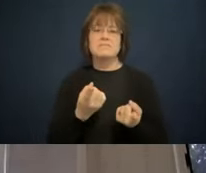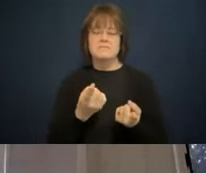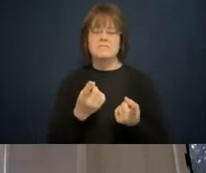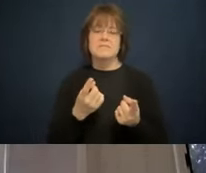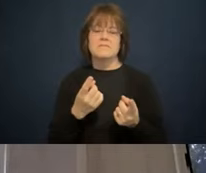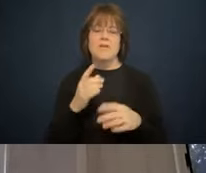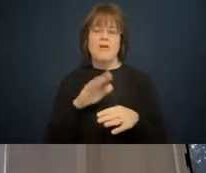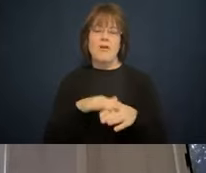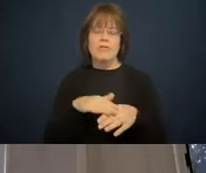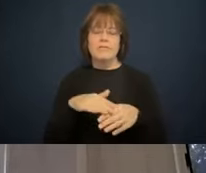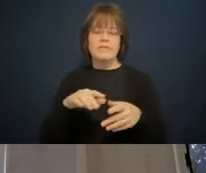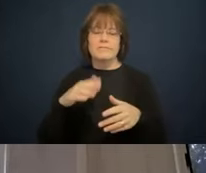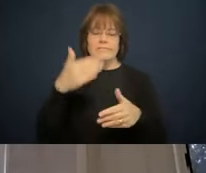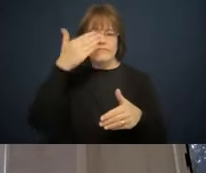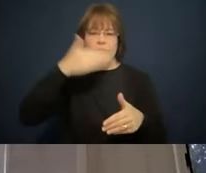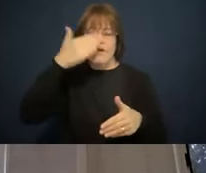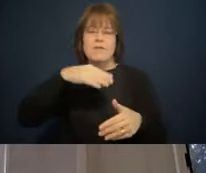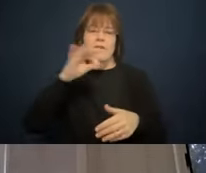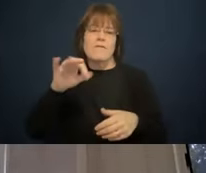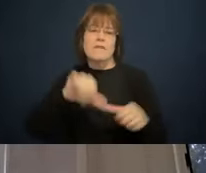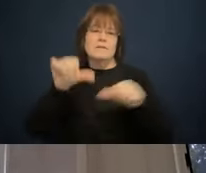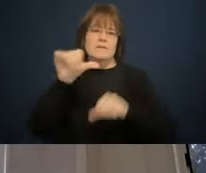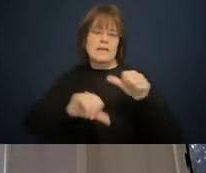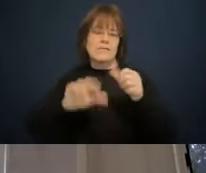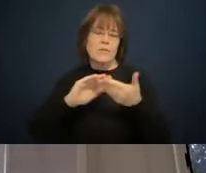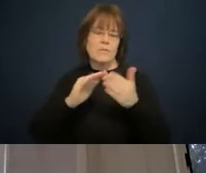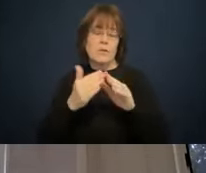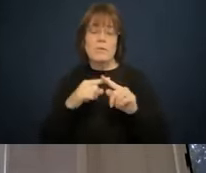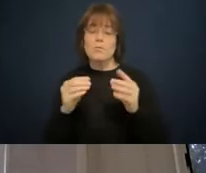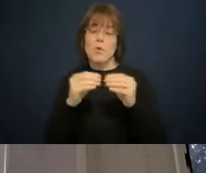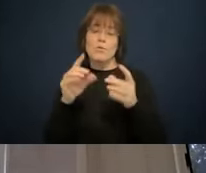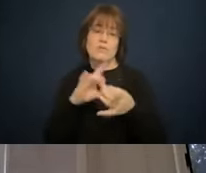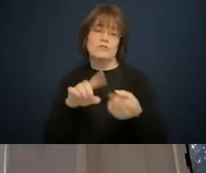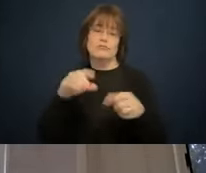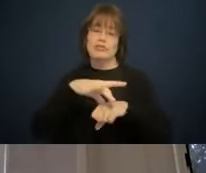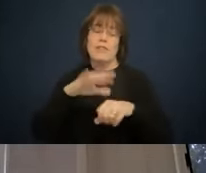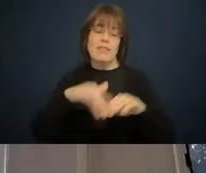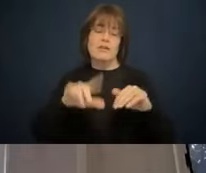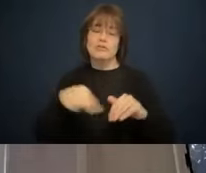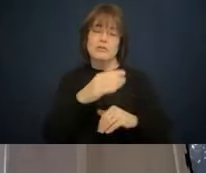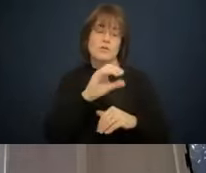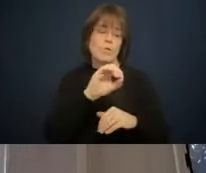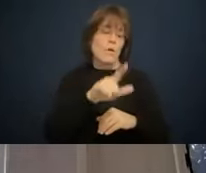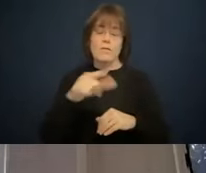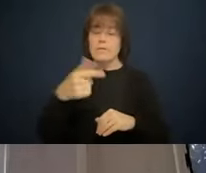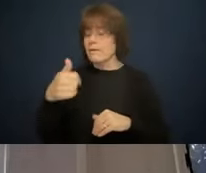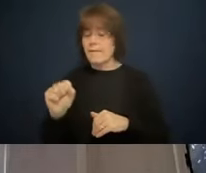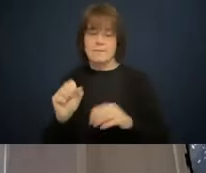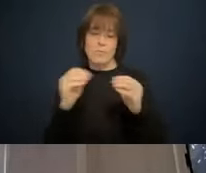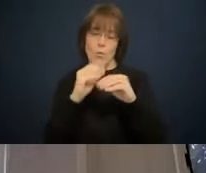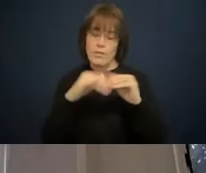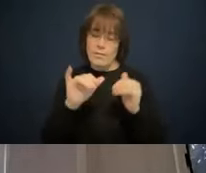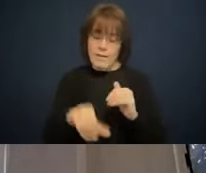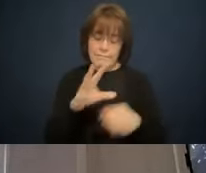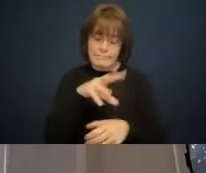scientific computing. But there's more to geology than just oil and gas, and